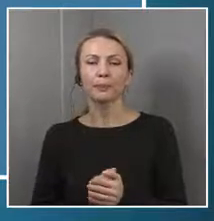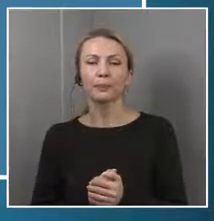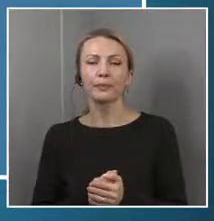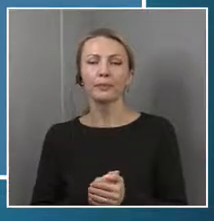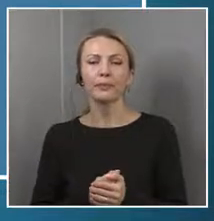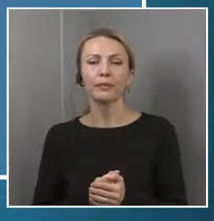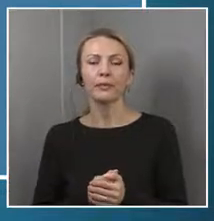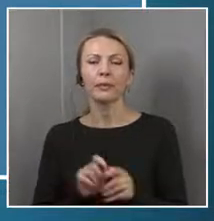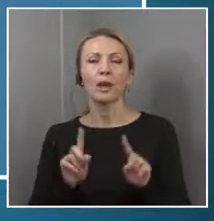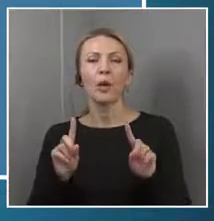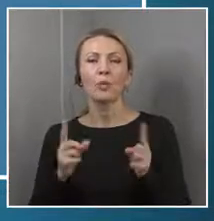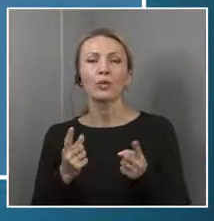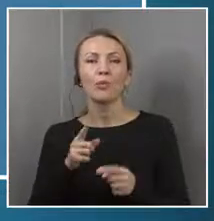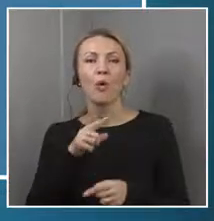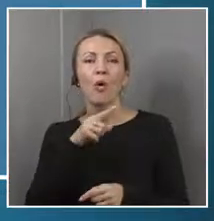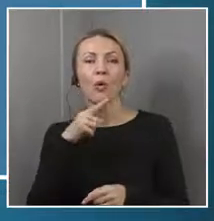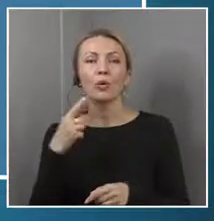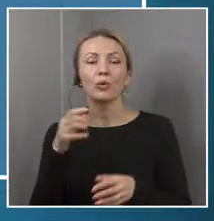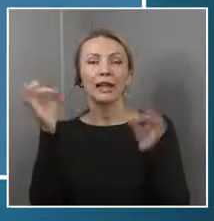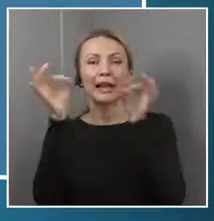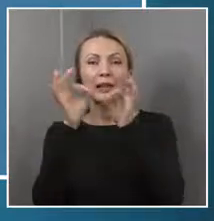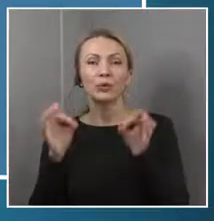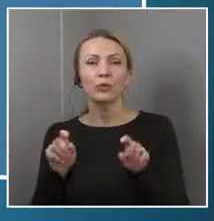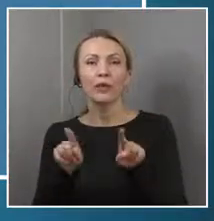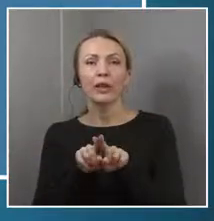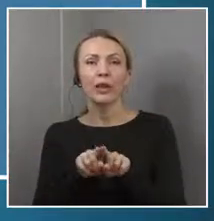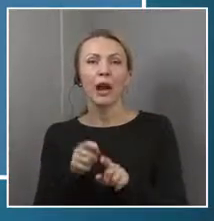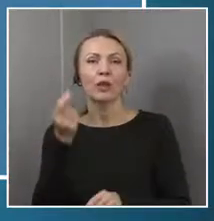Picasso. Many people ask,